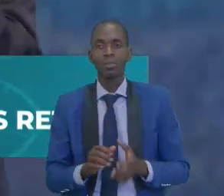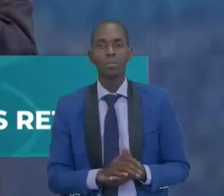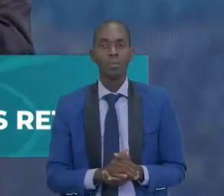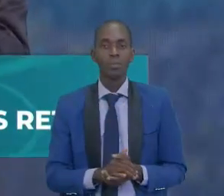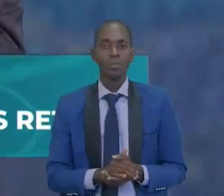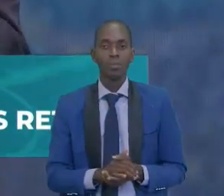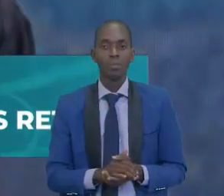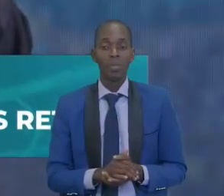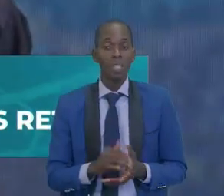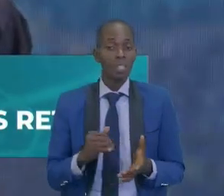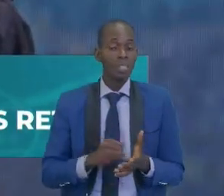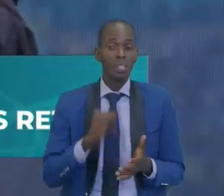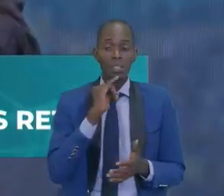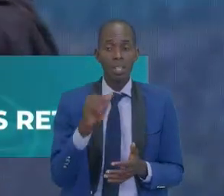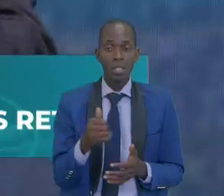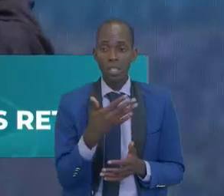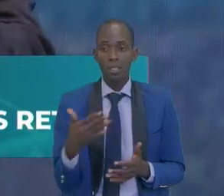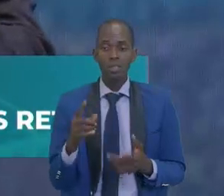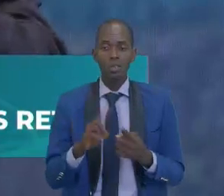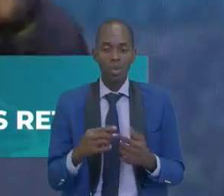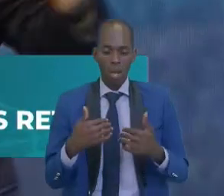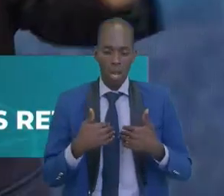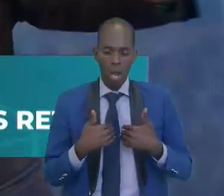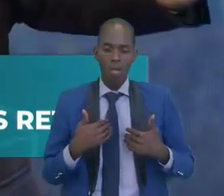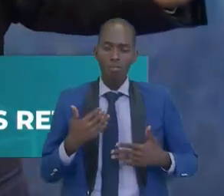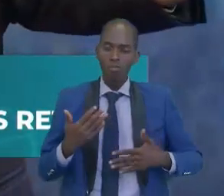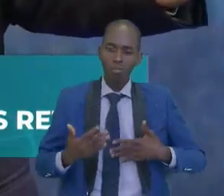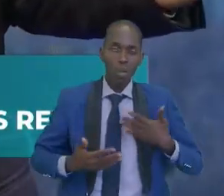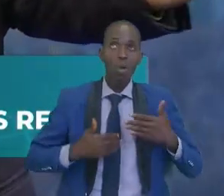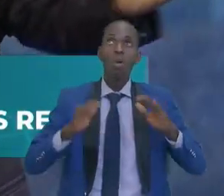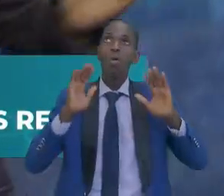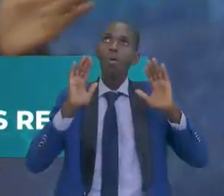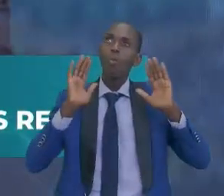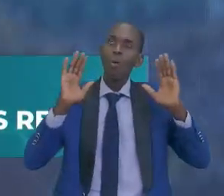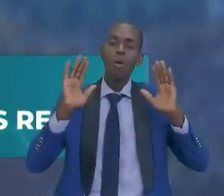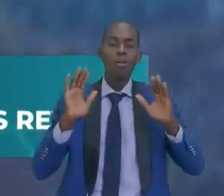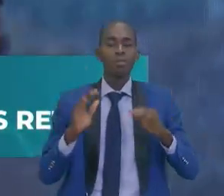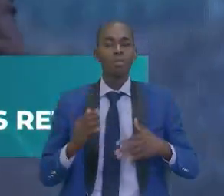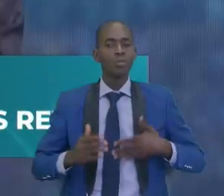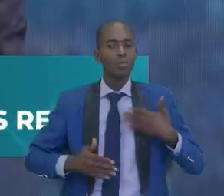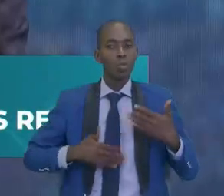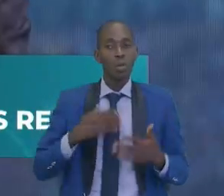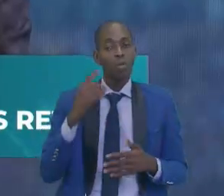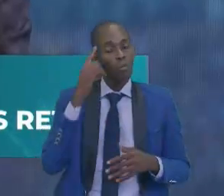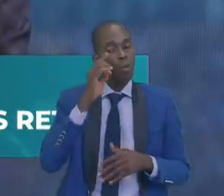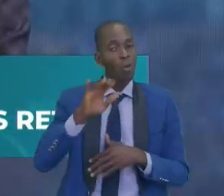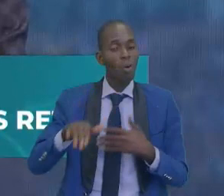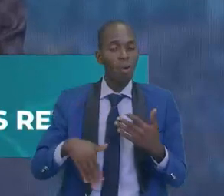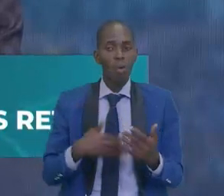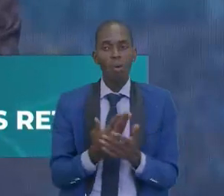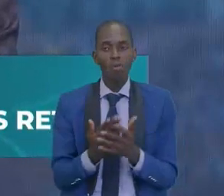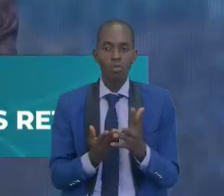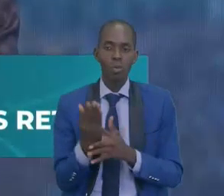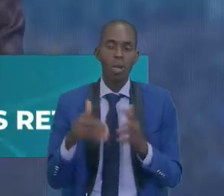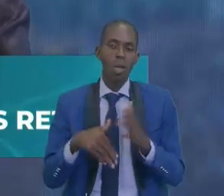It's something to have joy, wonderful joy, for the days of the crusade.